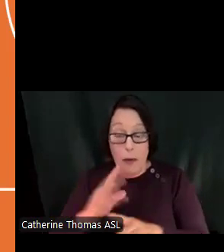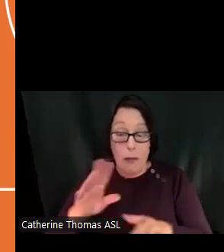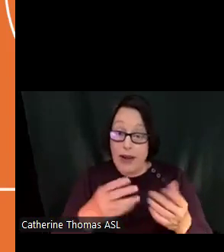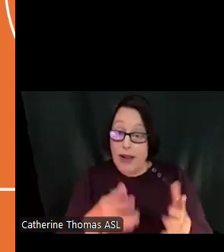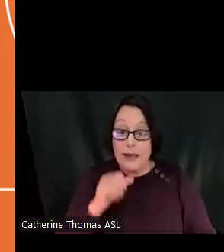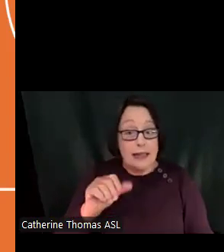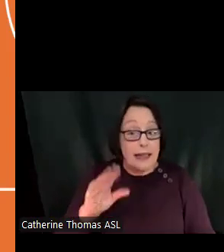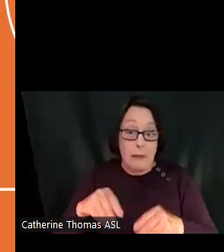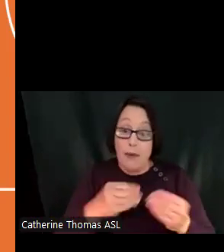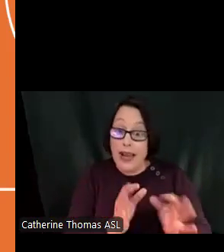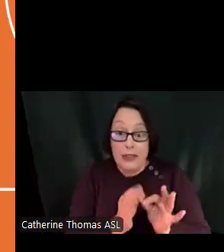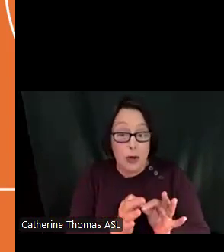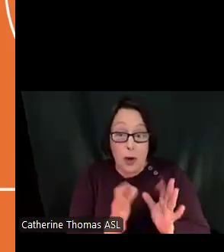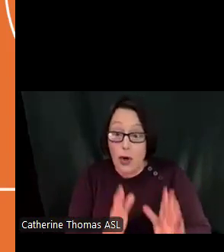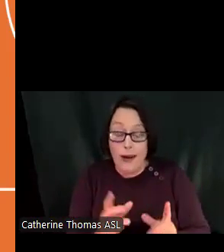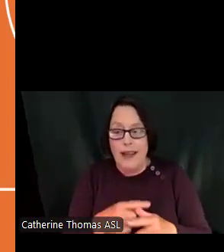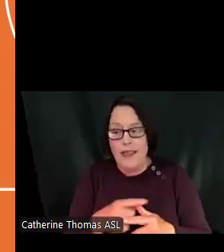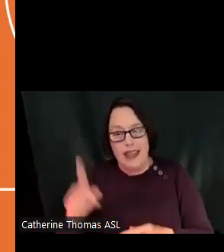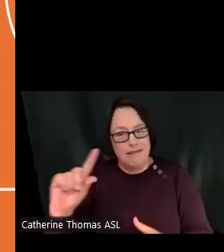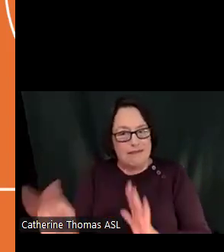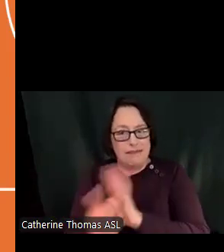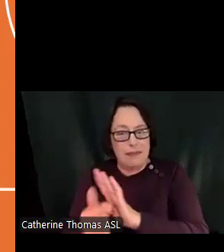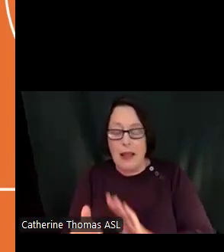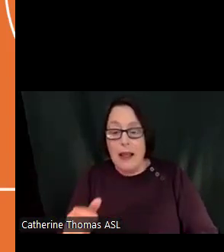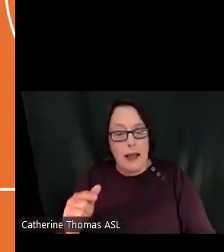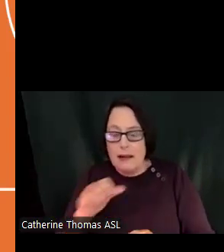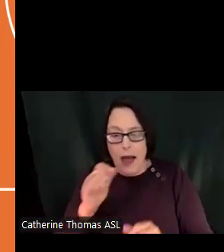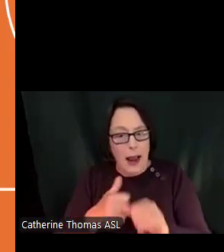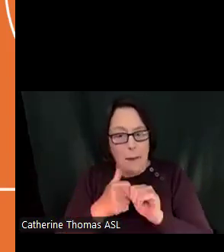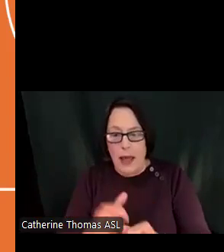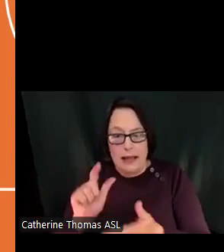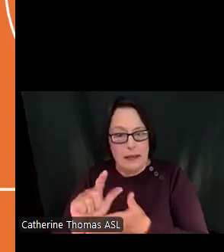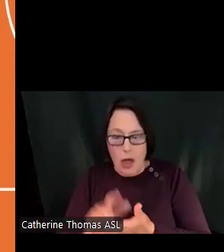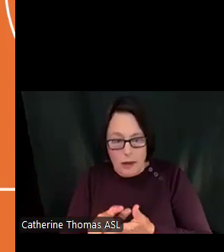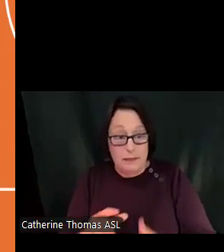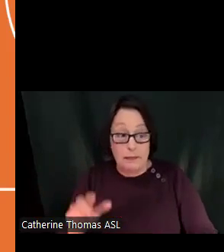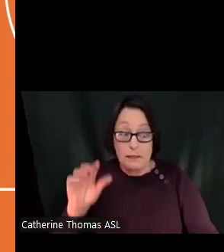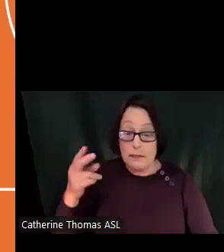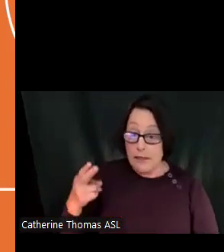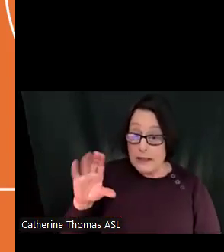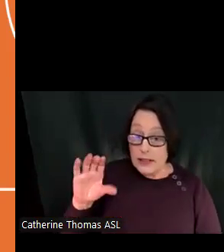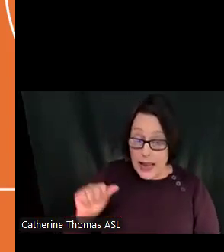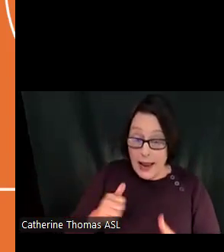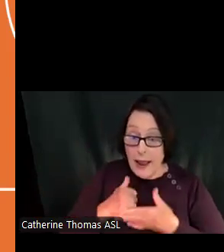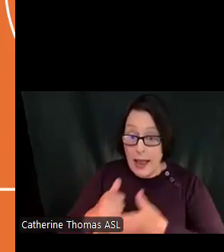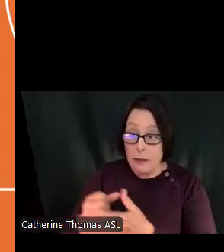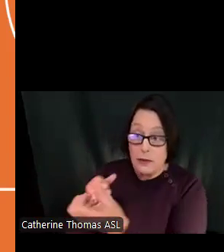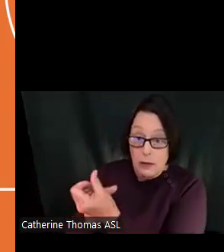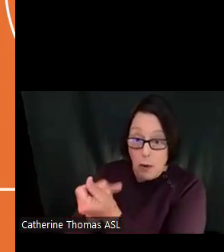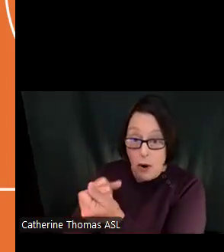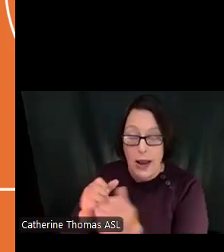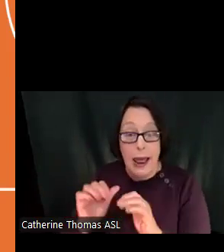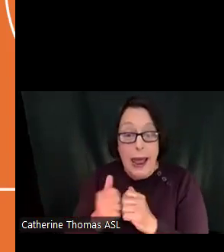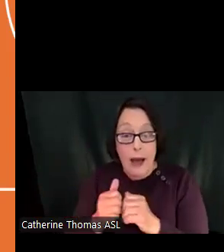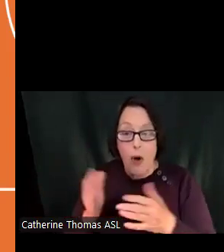for clients, they are federally out of compliance. HCA Interpreter Services Program supports this effort by offering